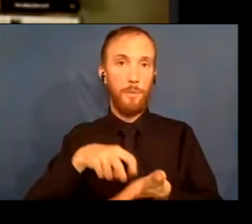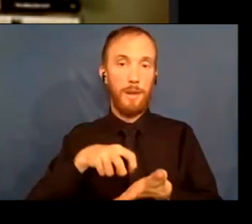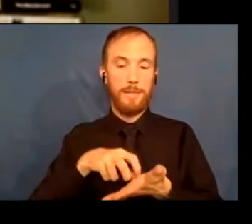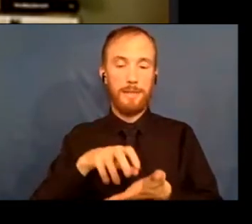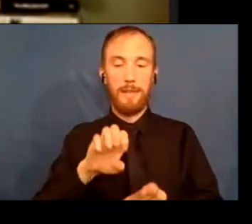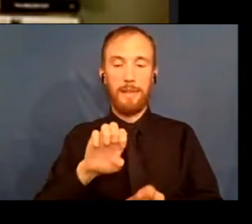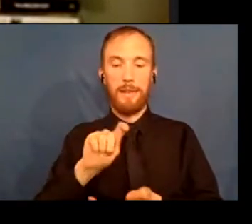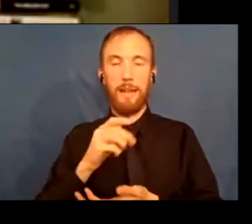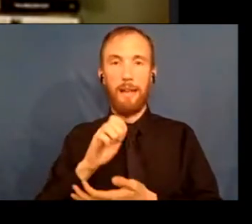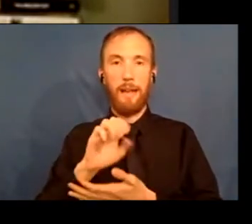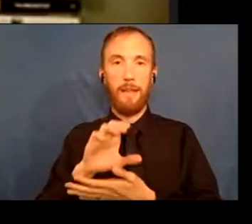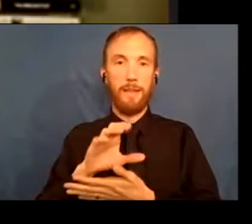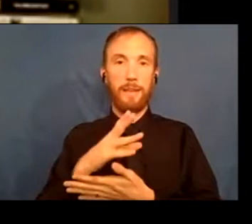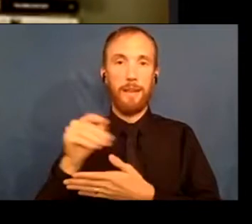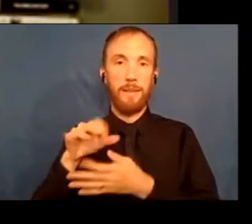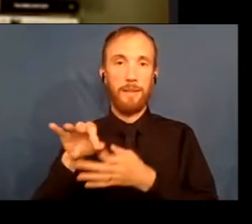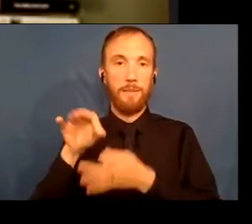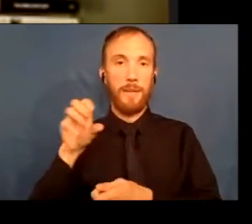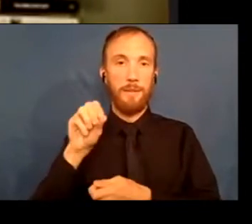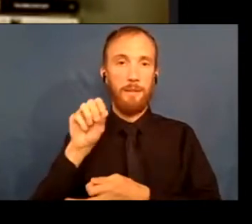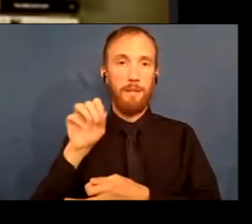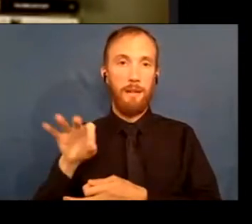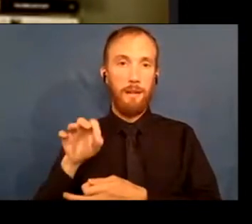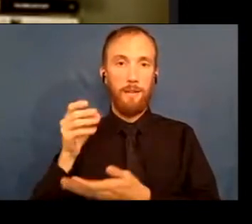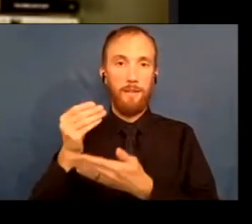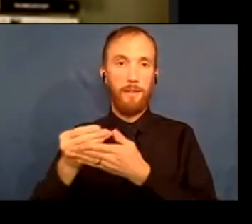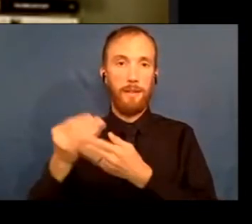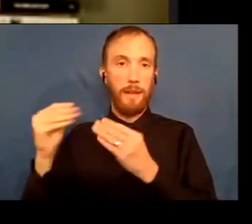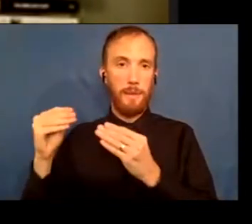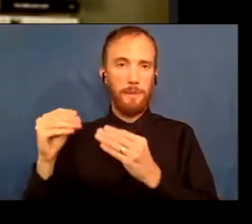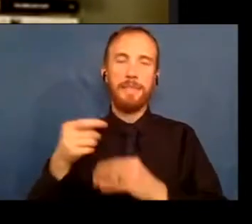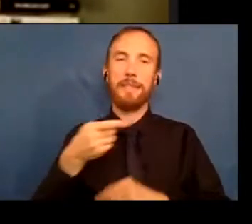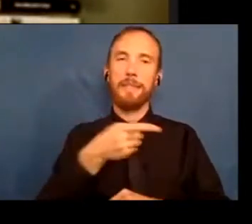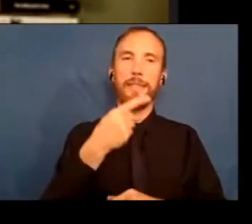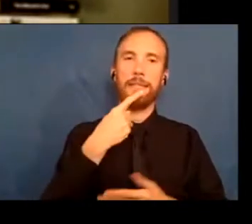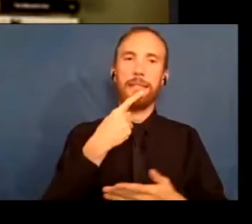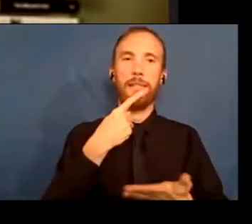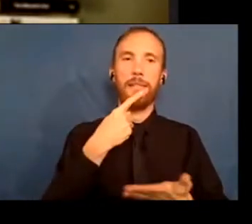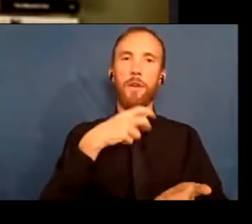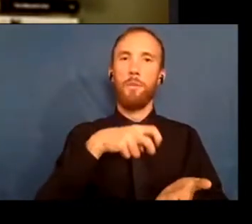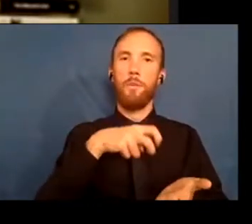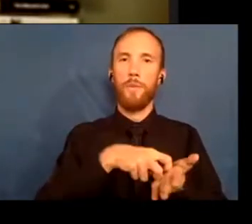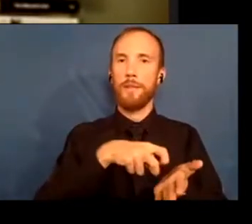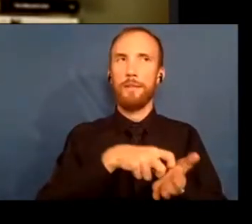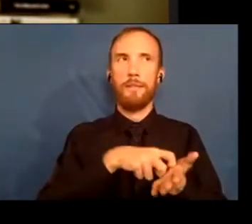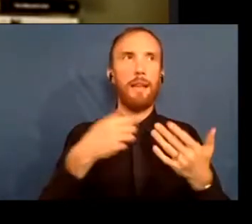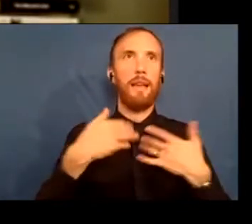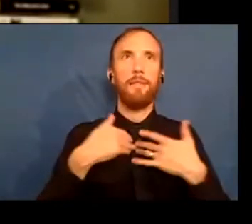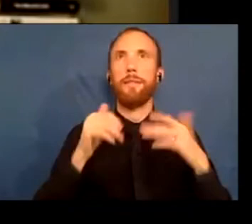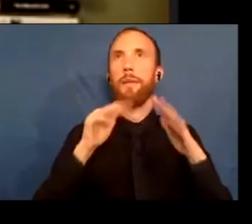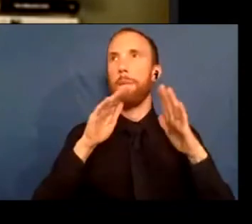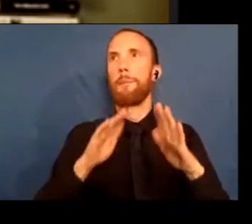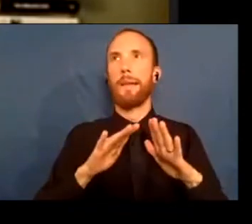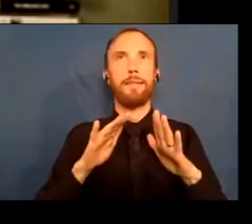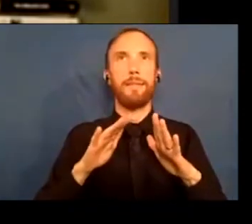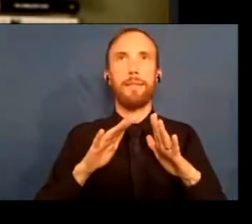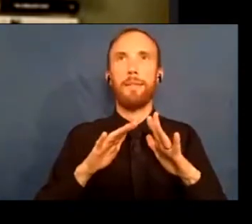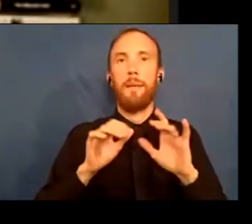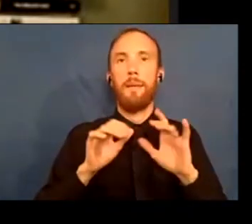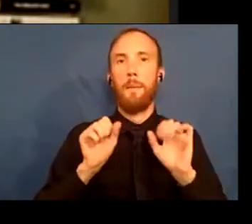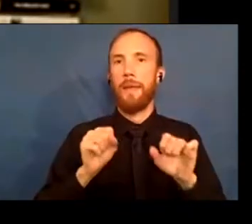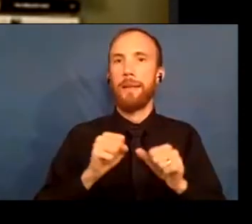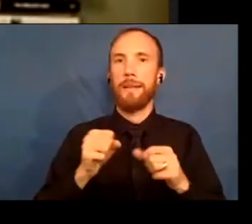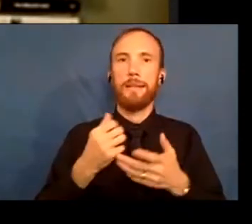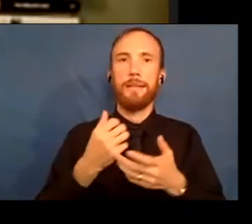he argues that Protestantism produces this amazing capacity to save, and capitalism therefore emerges out